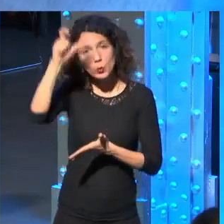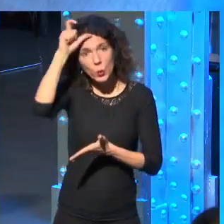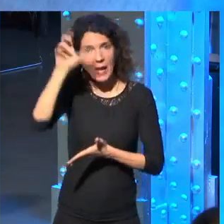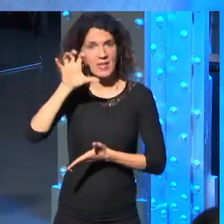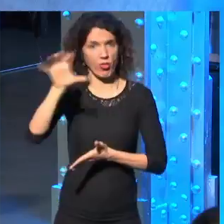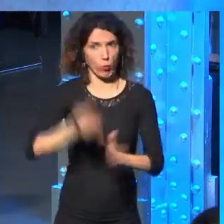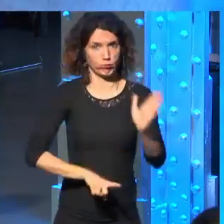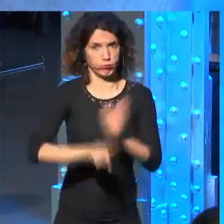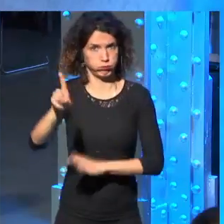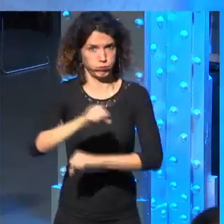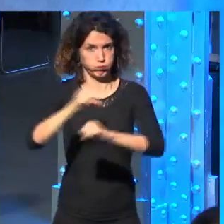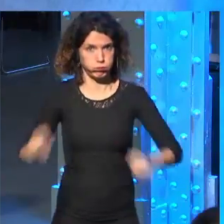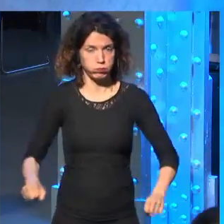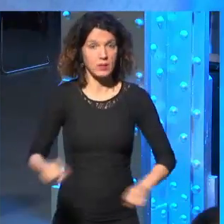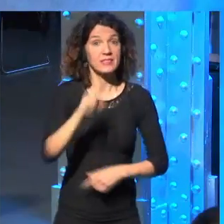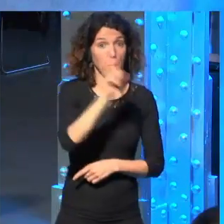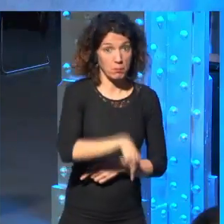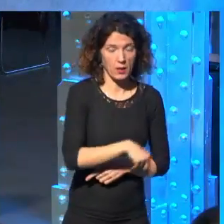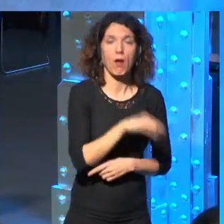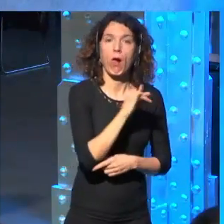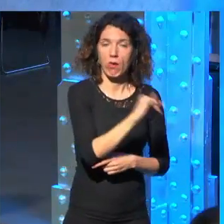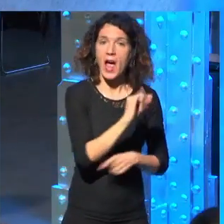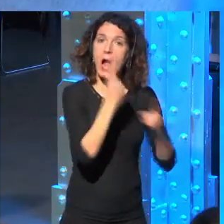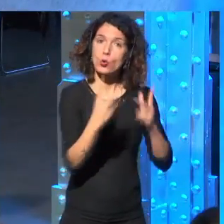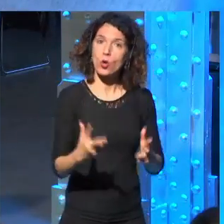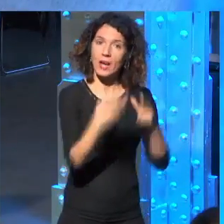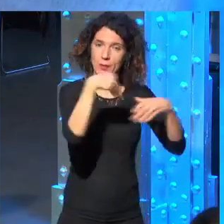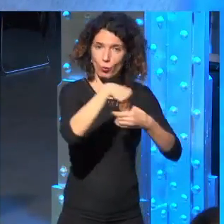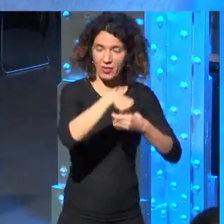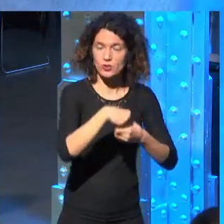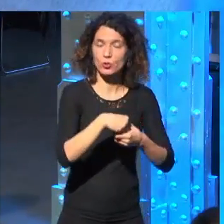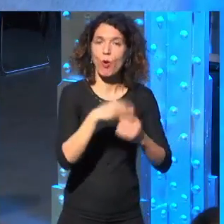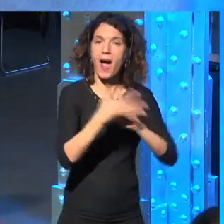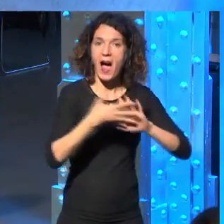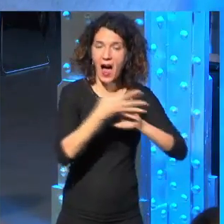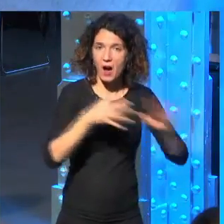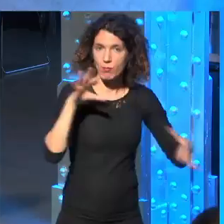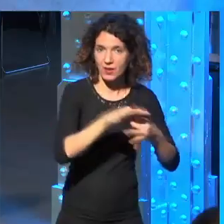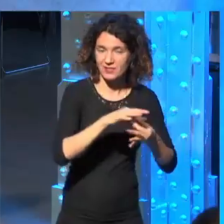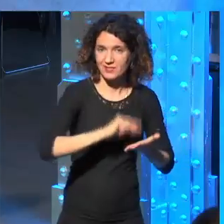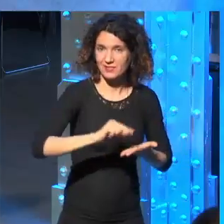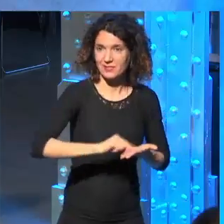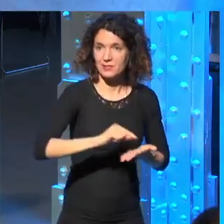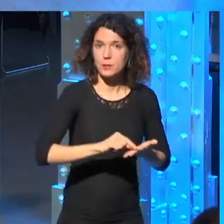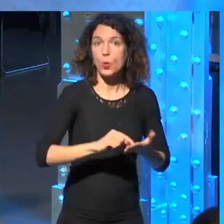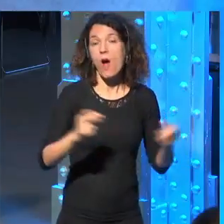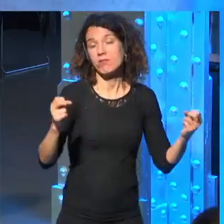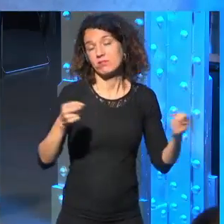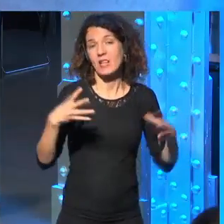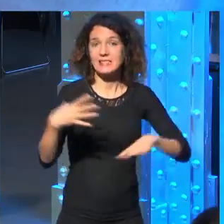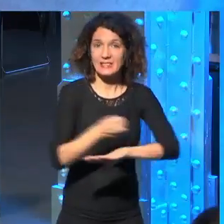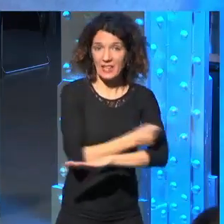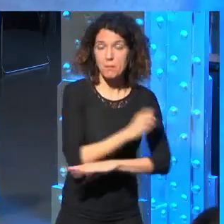chapters about making railroads, and my grandfather made railroads. And when I was